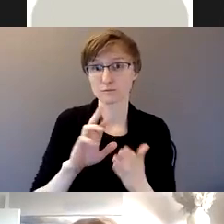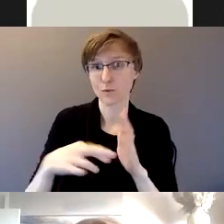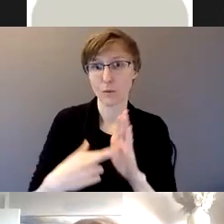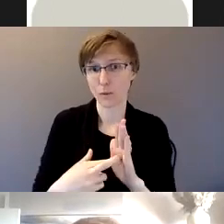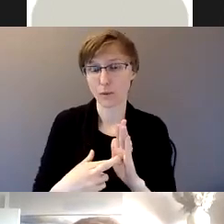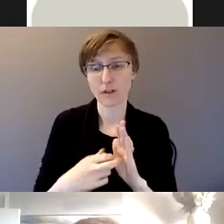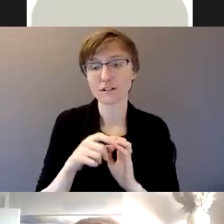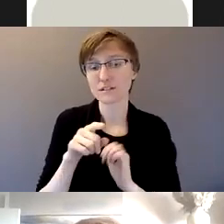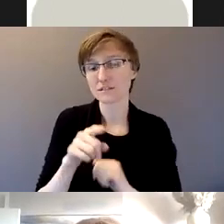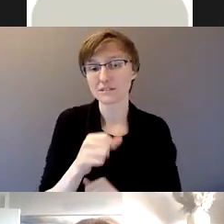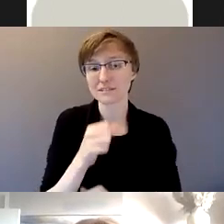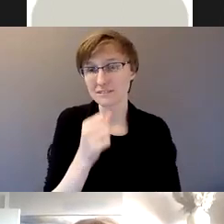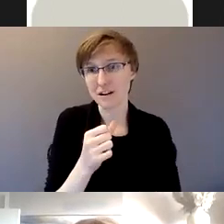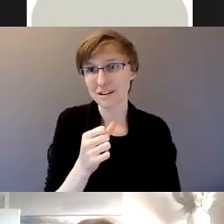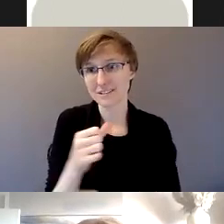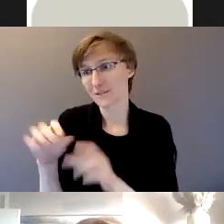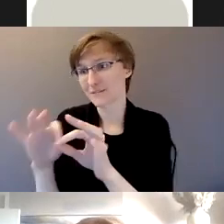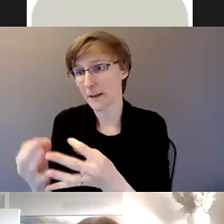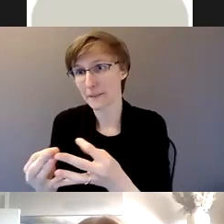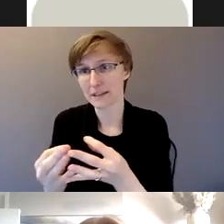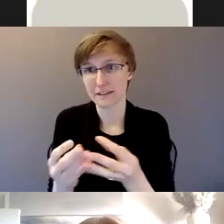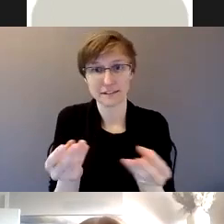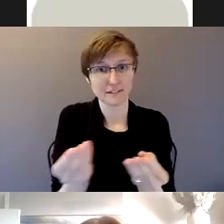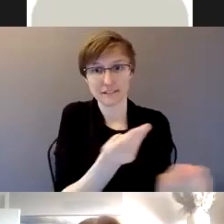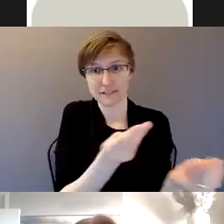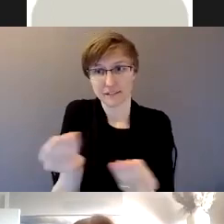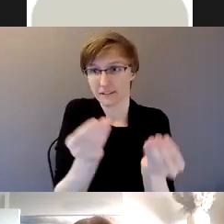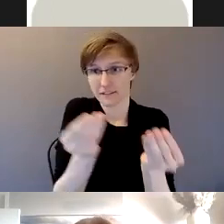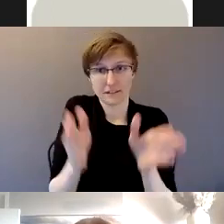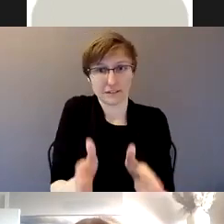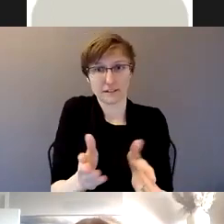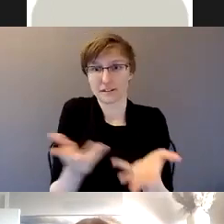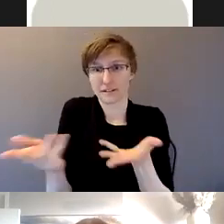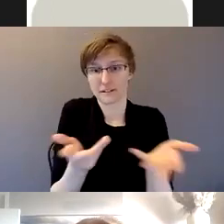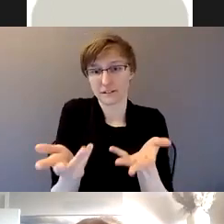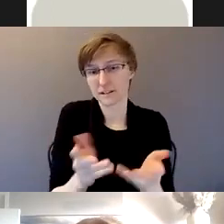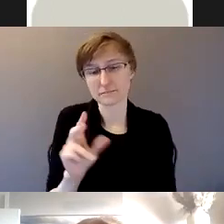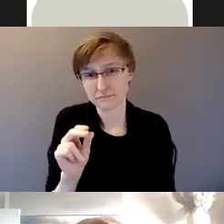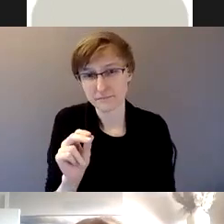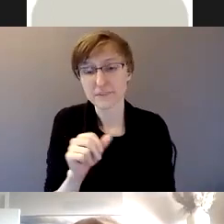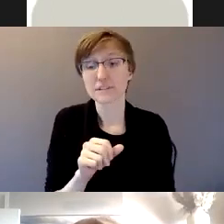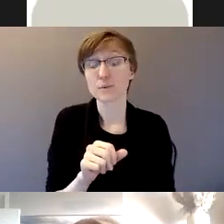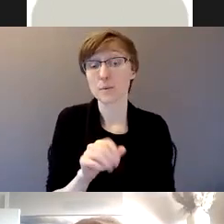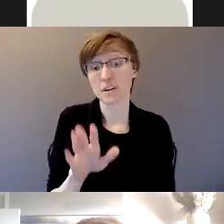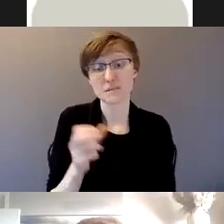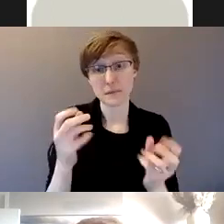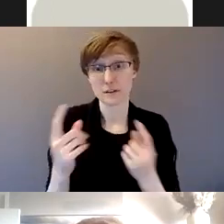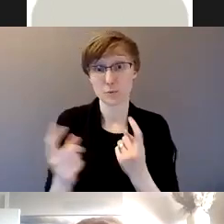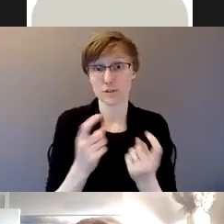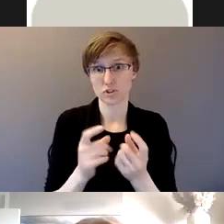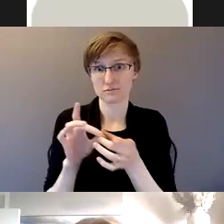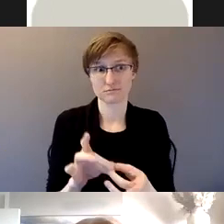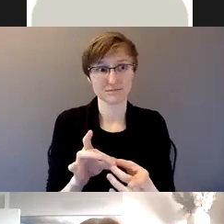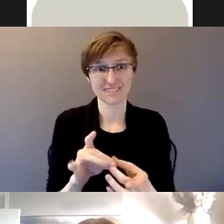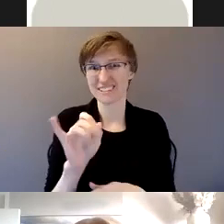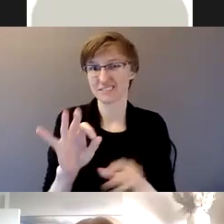the navigator between the family. So many questions have come up about, you know, what does the PGT do when in the case of family